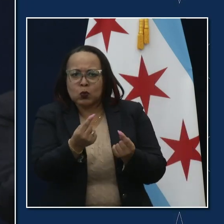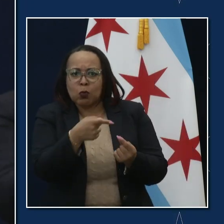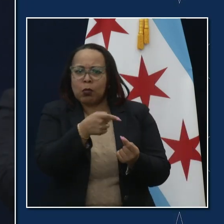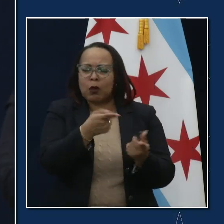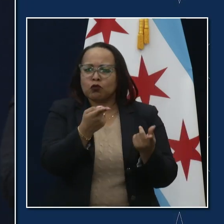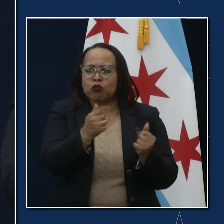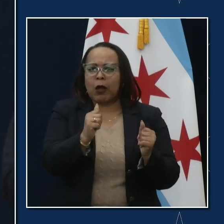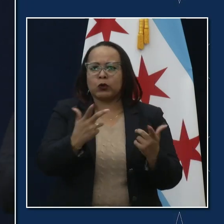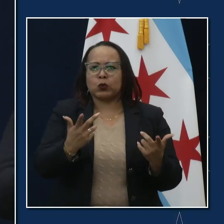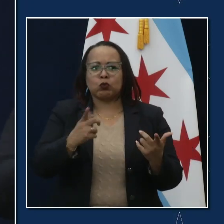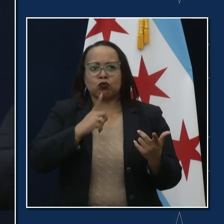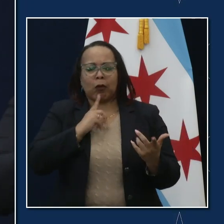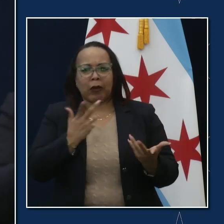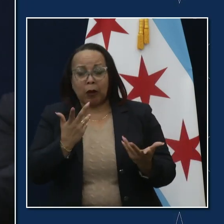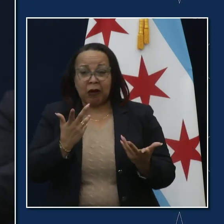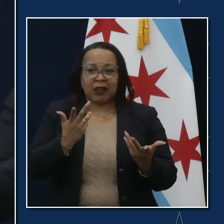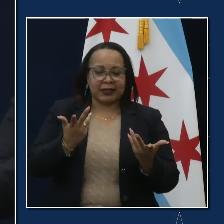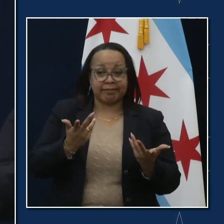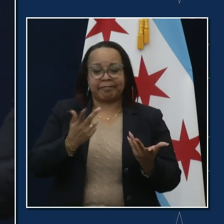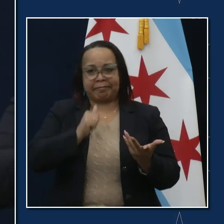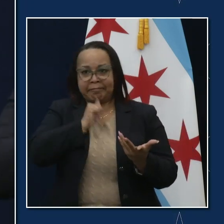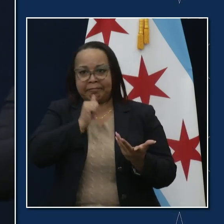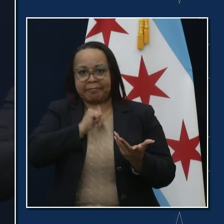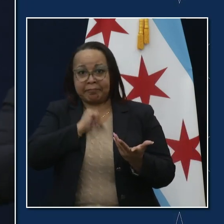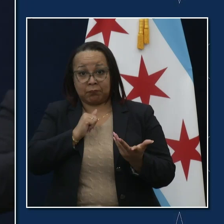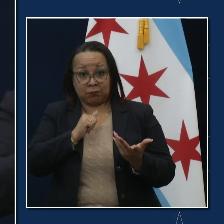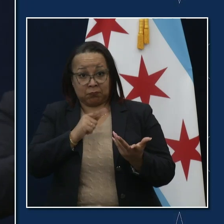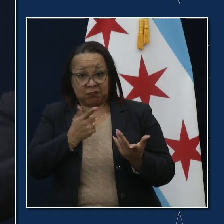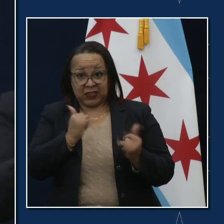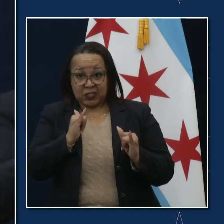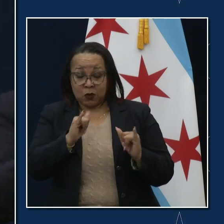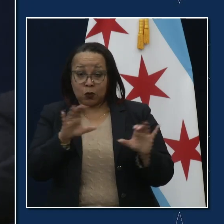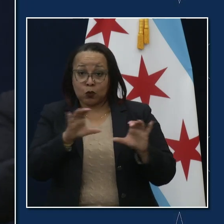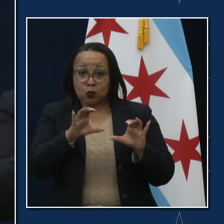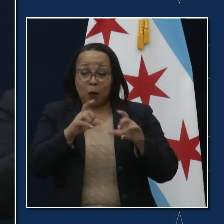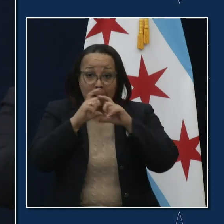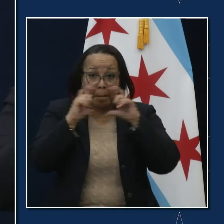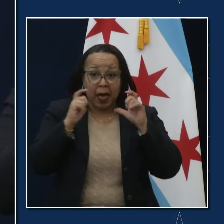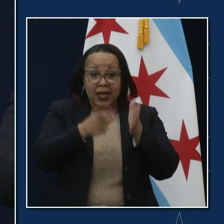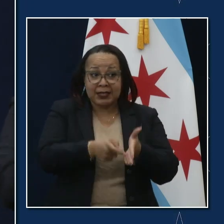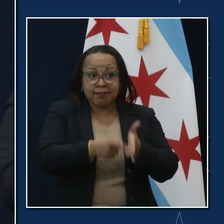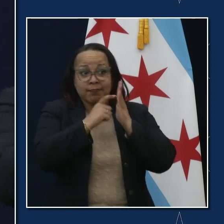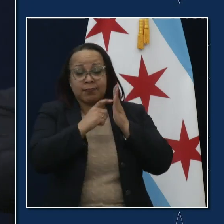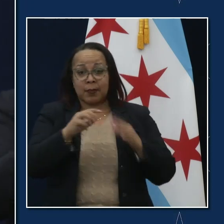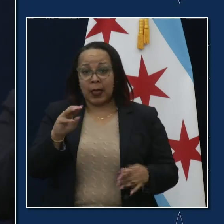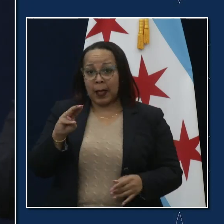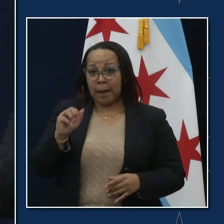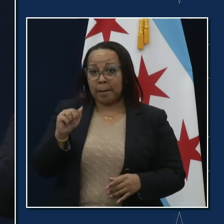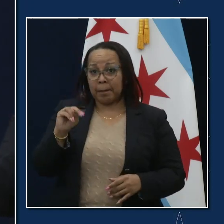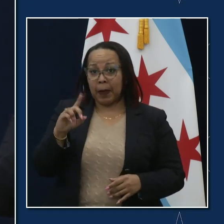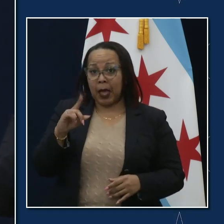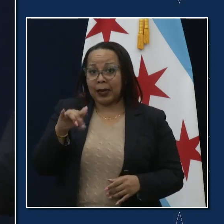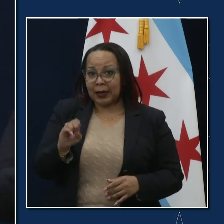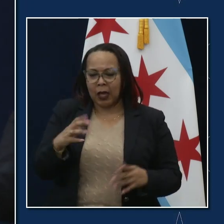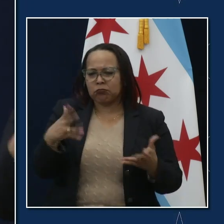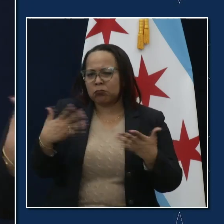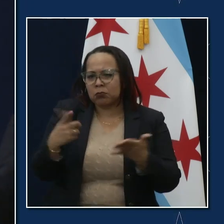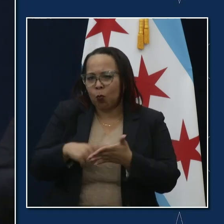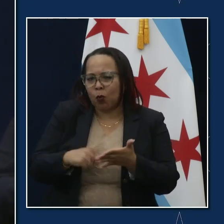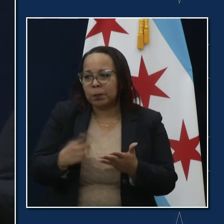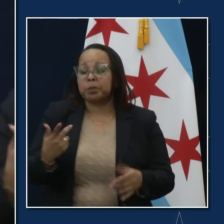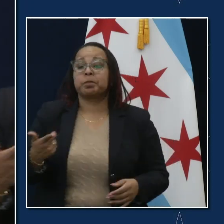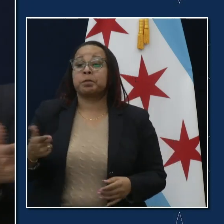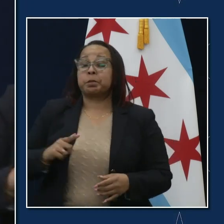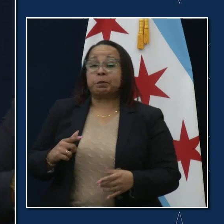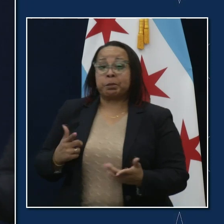try to navigate this? Can they still do mask mandates? And how do they work through all this? Well, look, I think